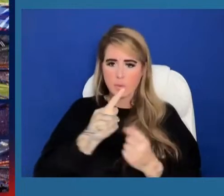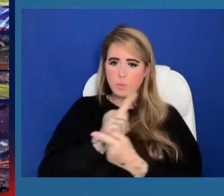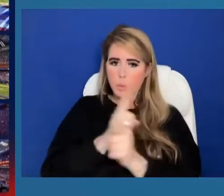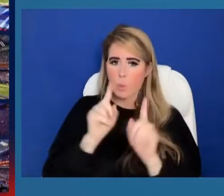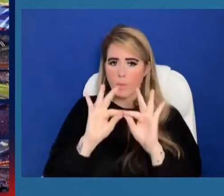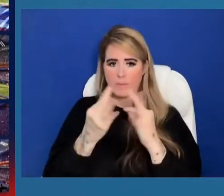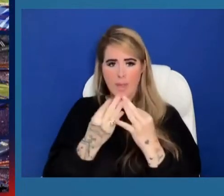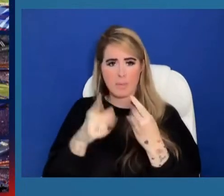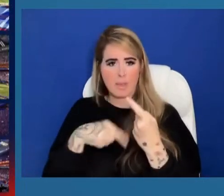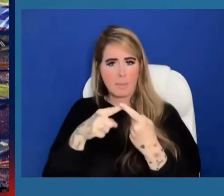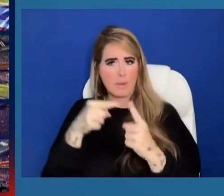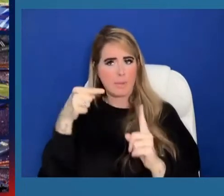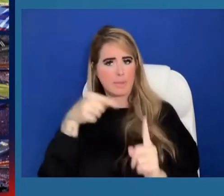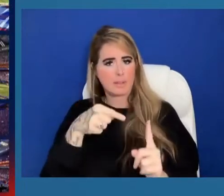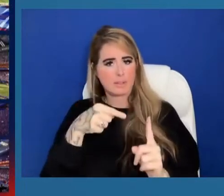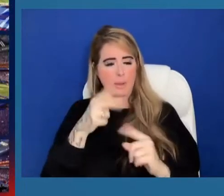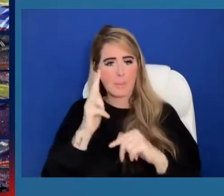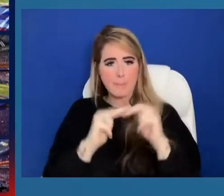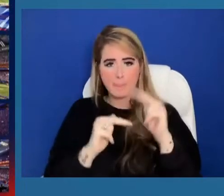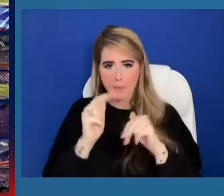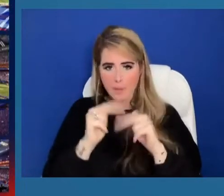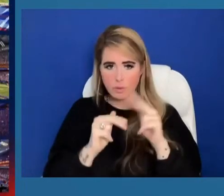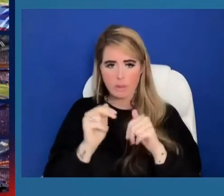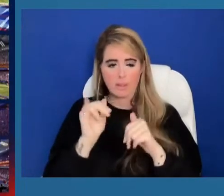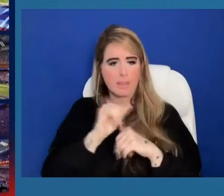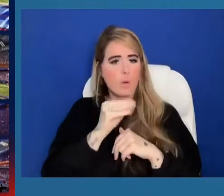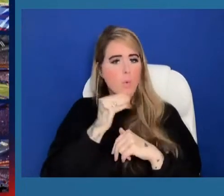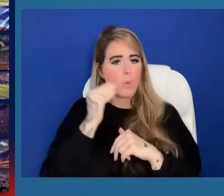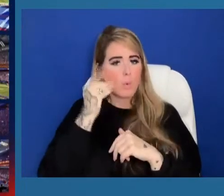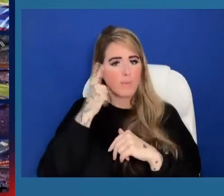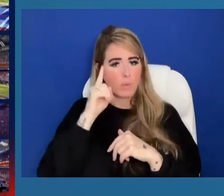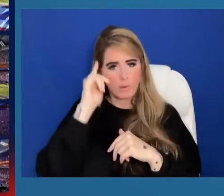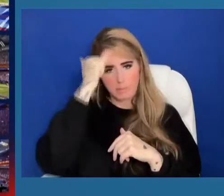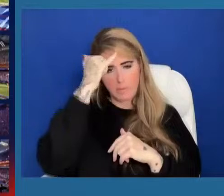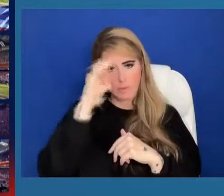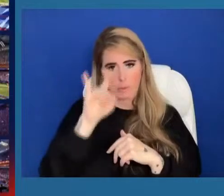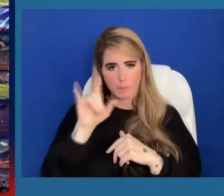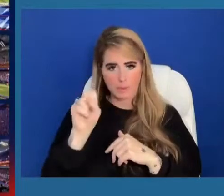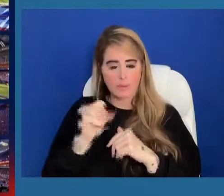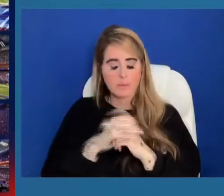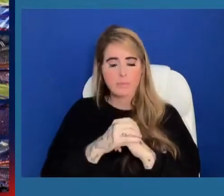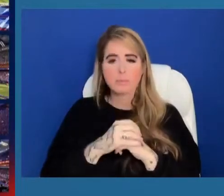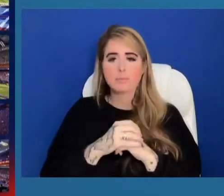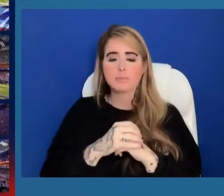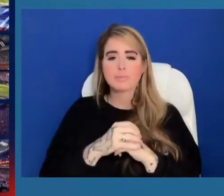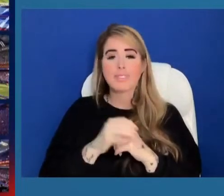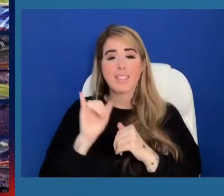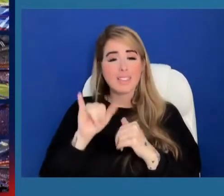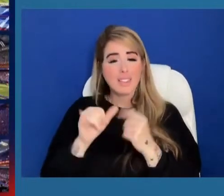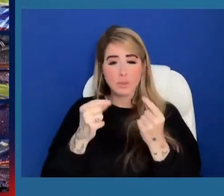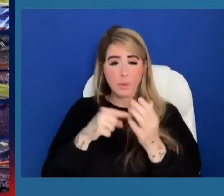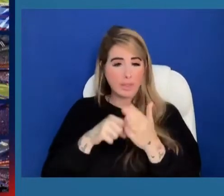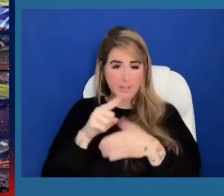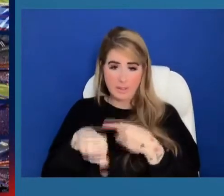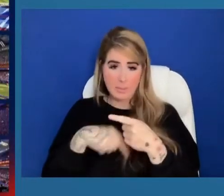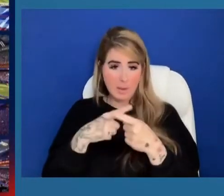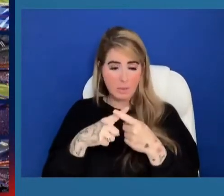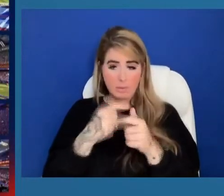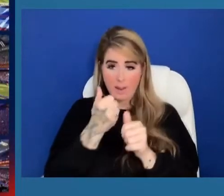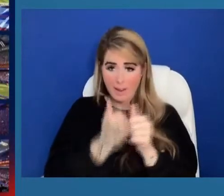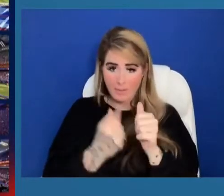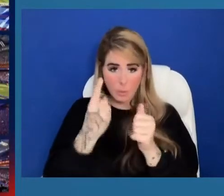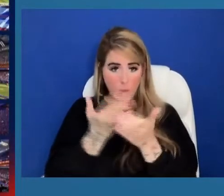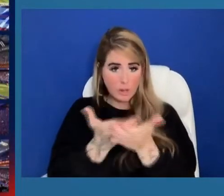was building the home of the Buffalo Bills. And that's what this is about. Each and every one of you